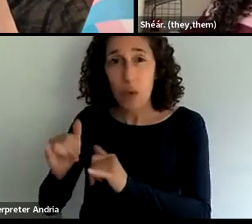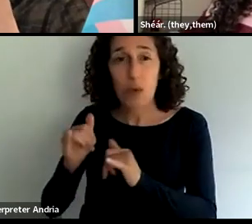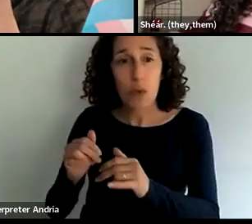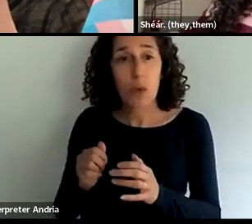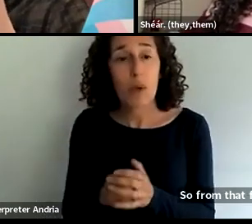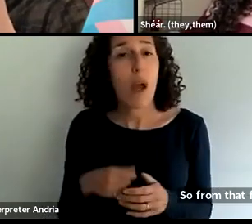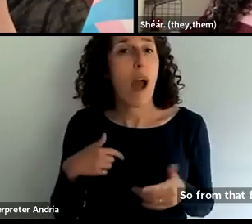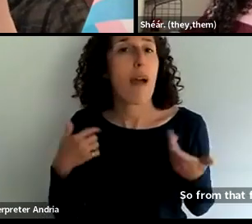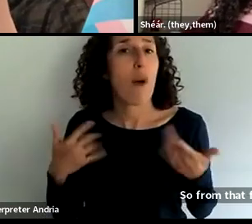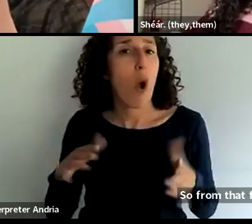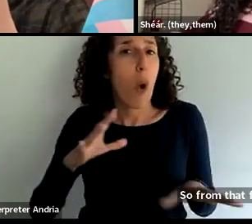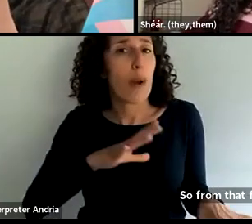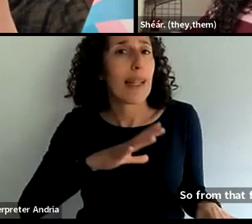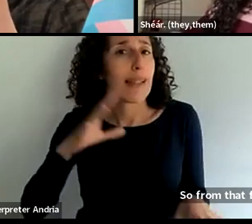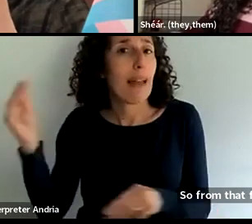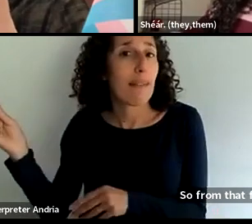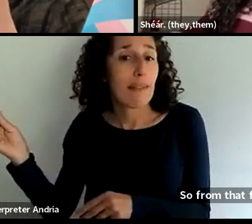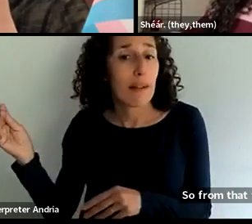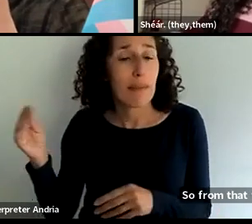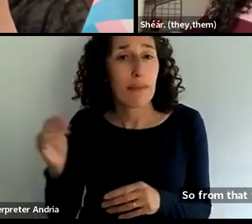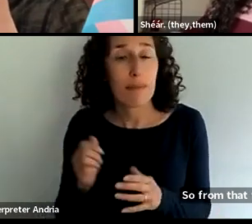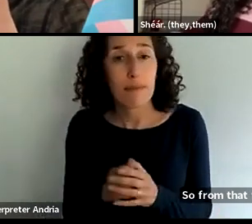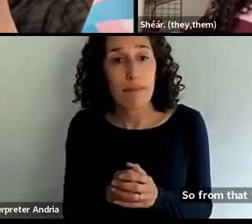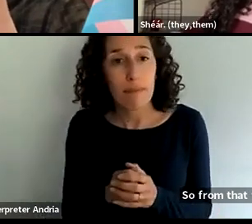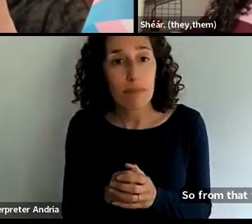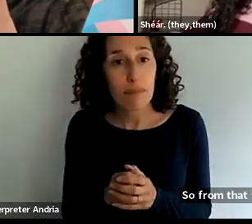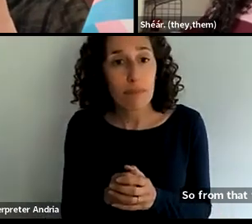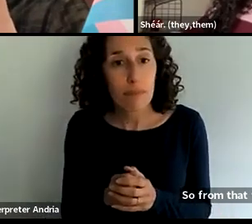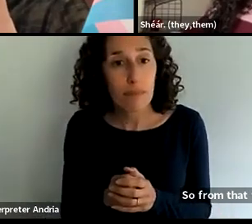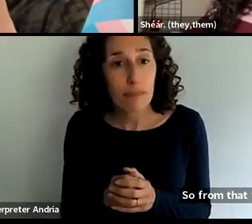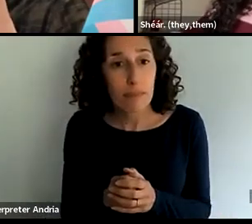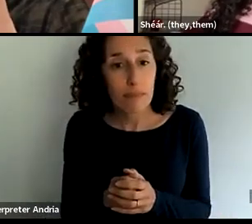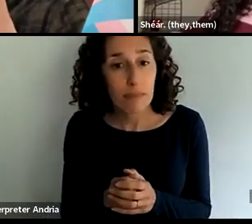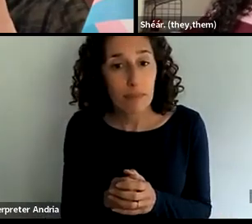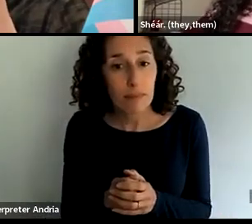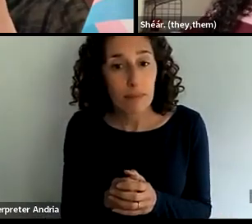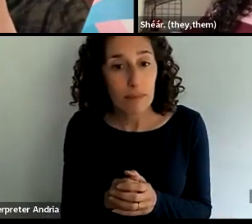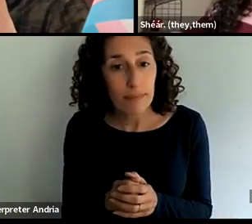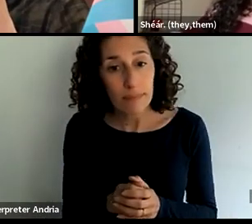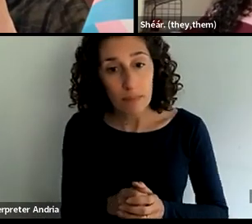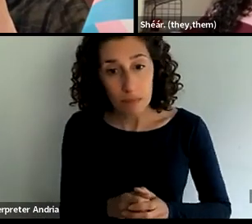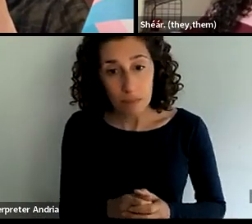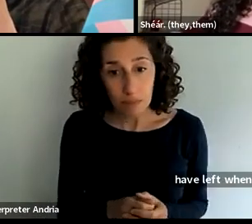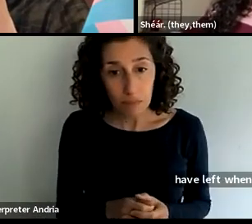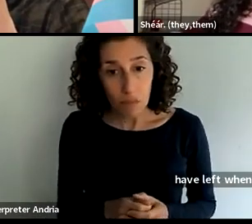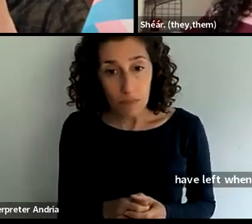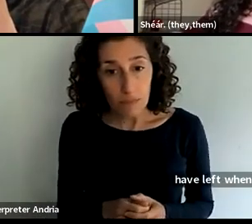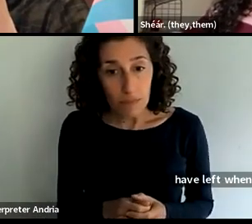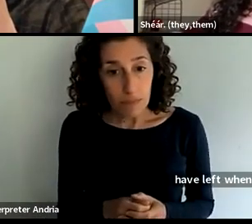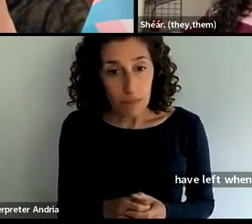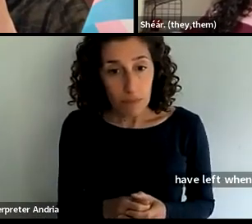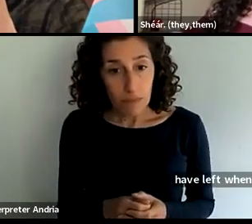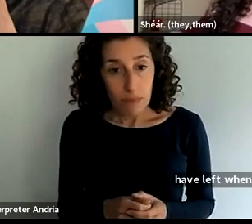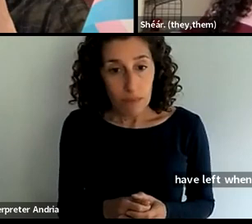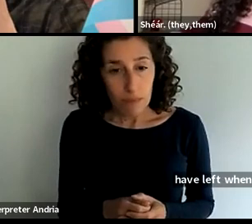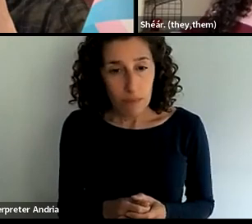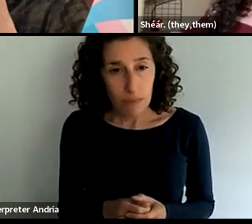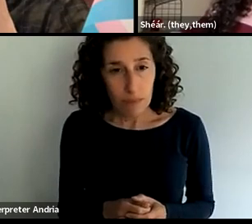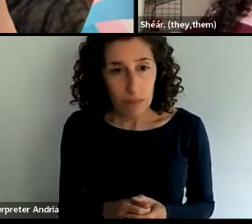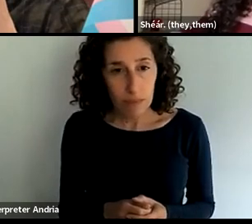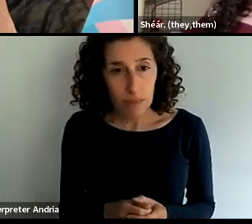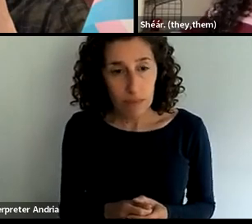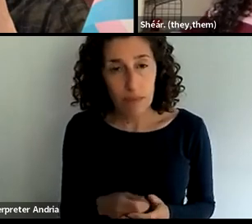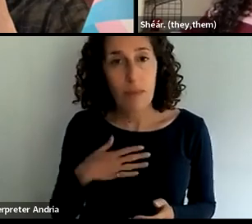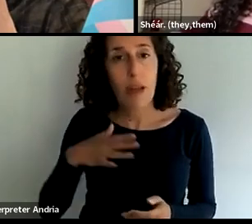left. When I first started becoming her, it was my dad had said that he let me finish